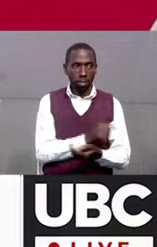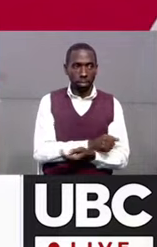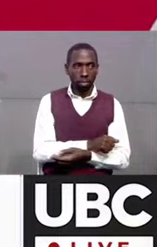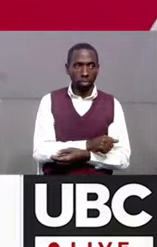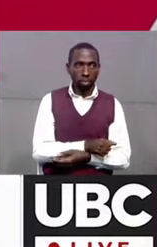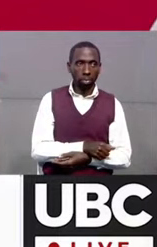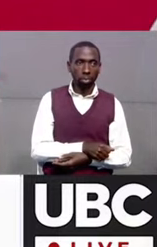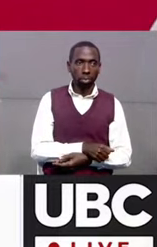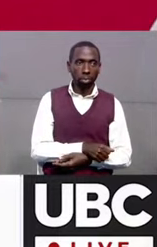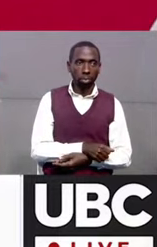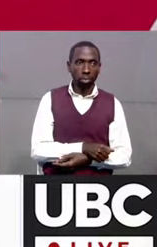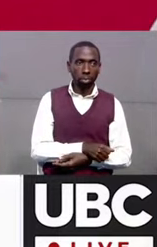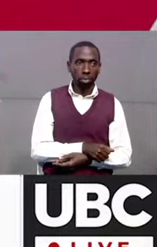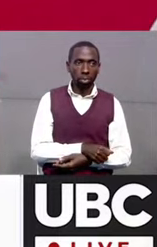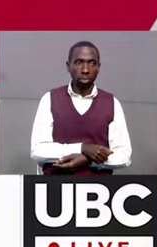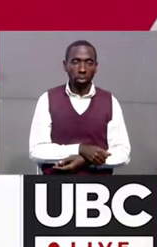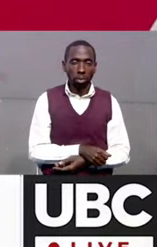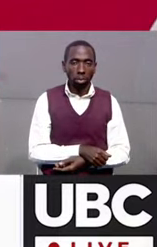for